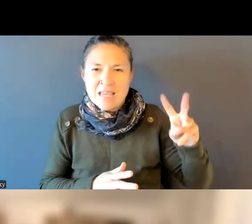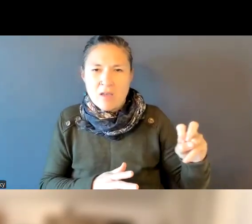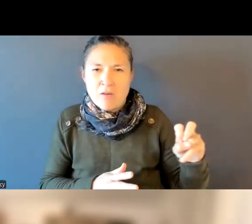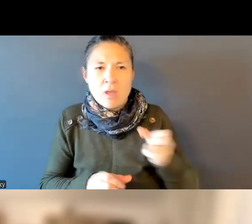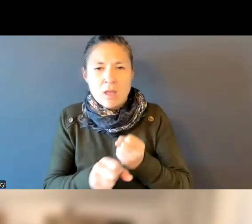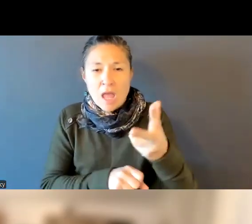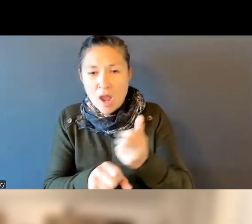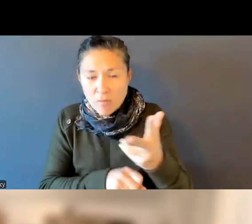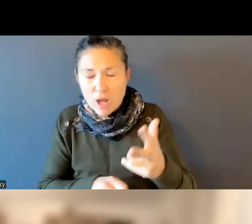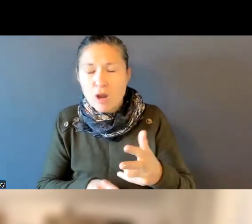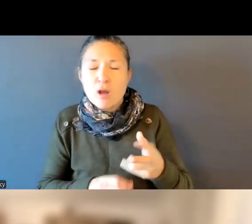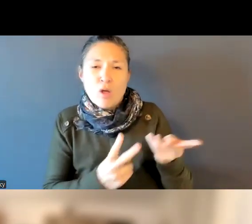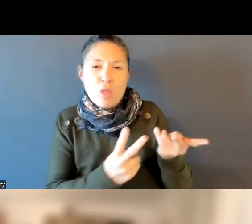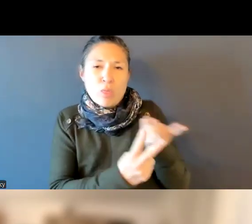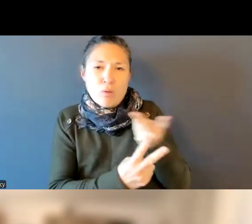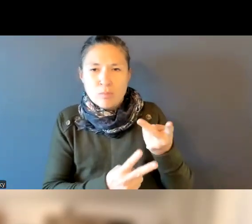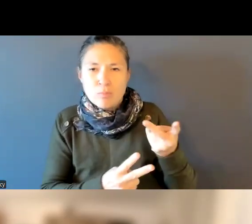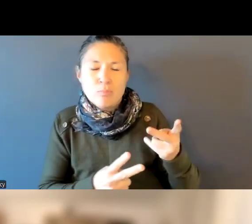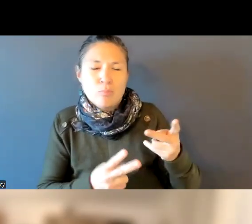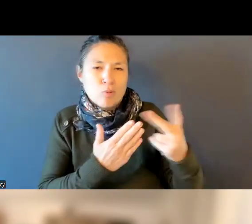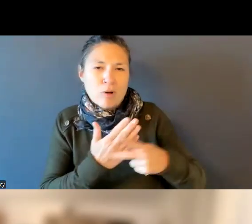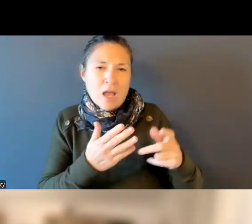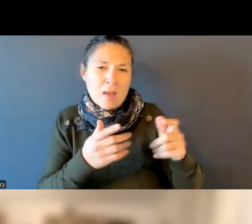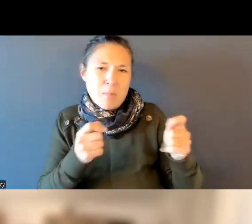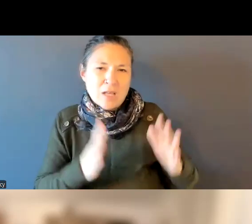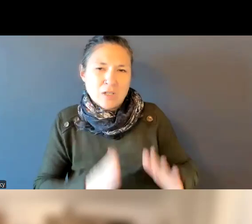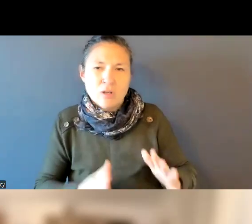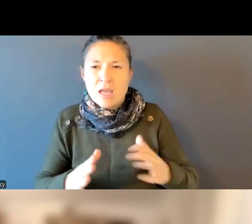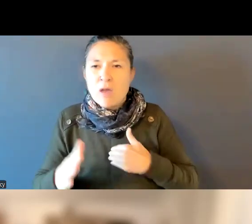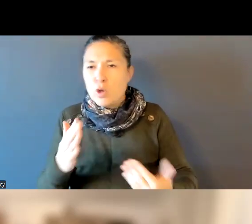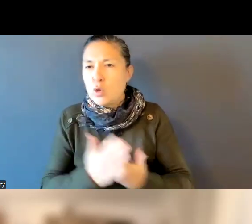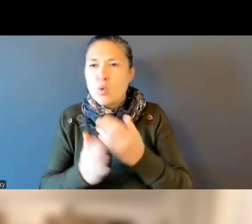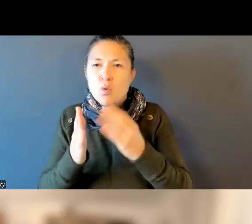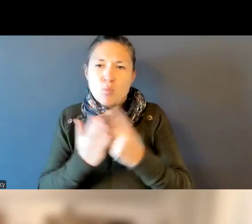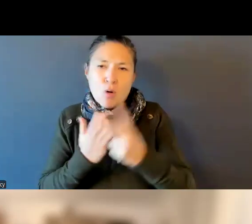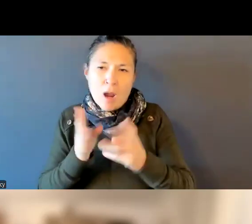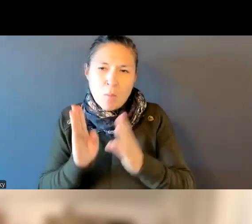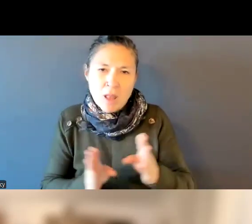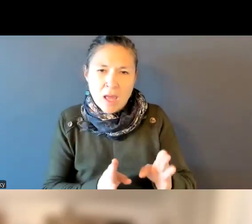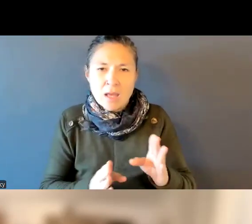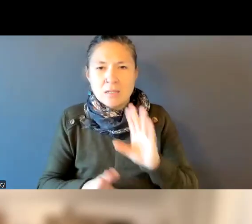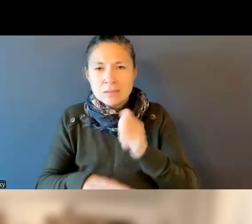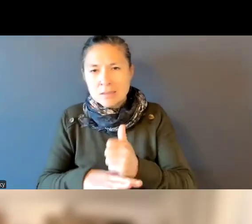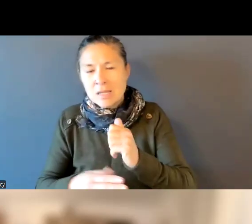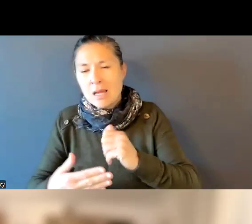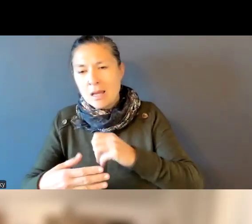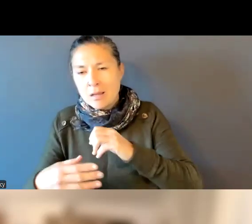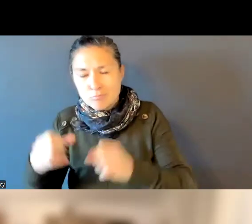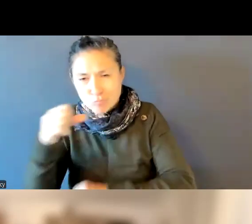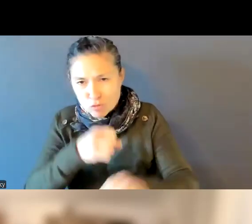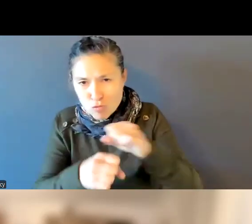administrators and stakeholders develop a new program plan that lays out the strategies, the budgets, the metrics that would